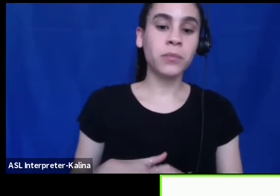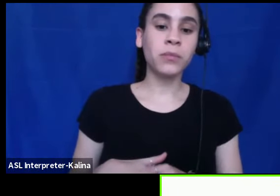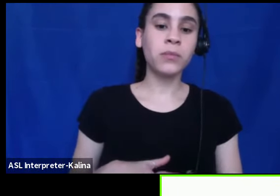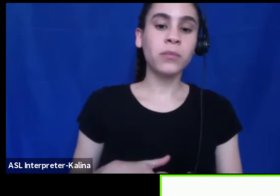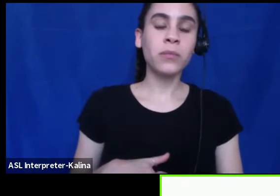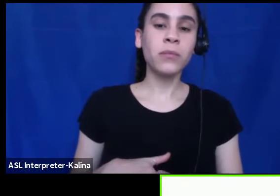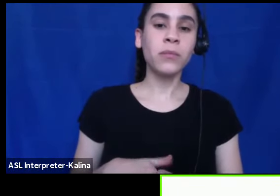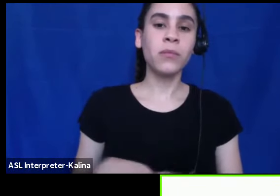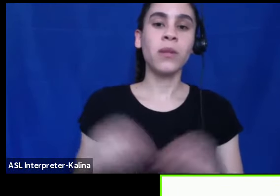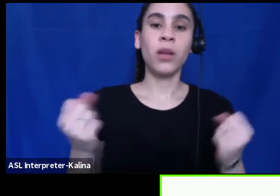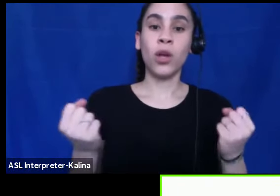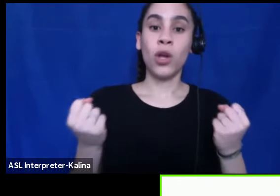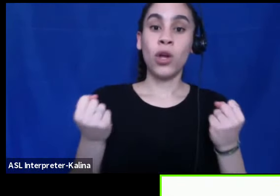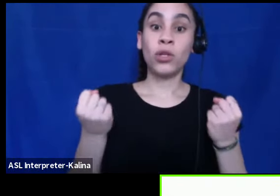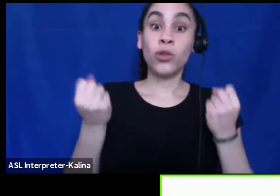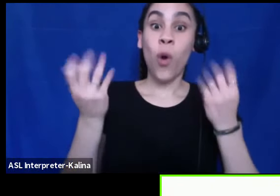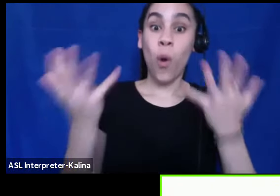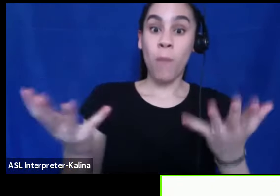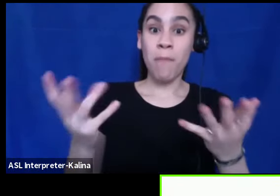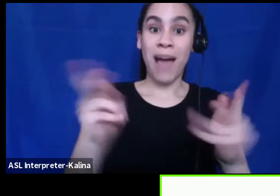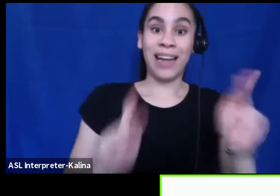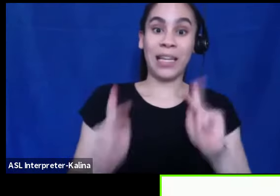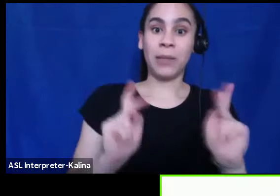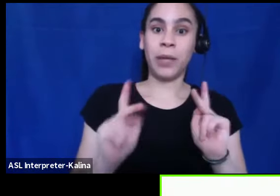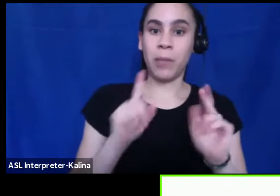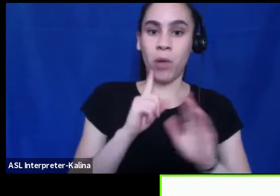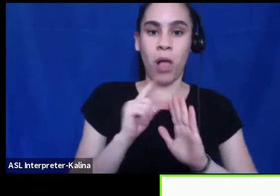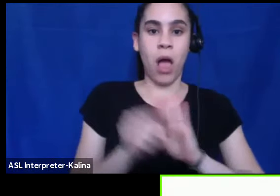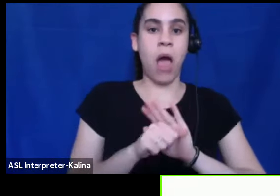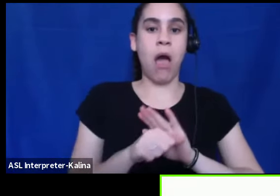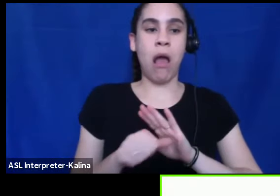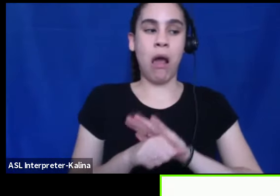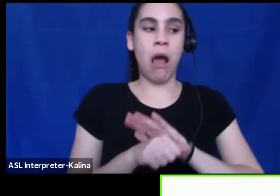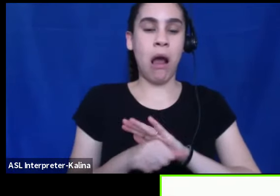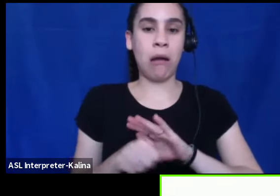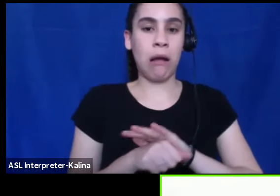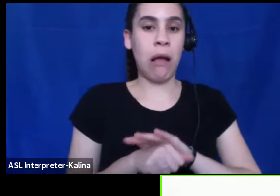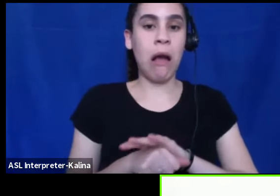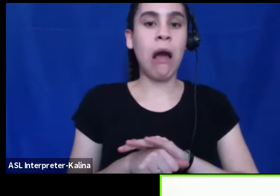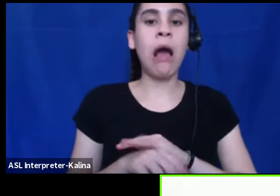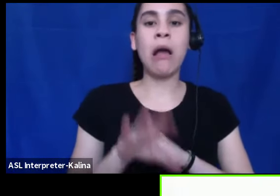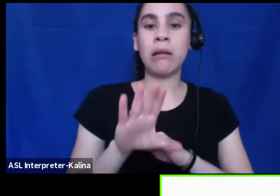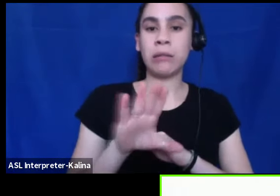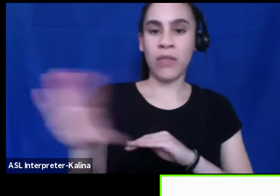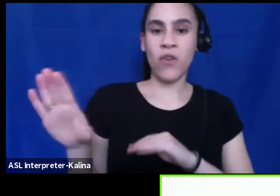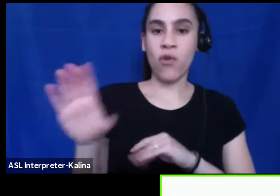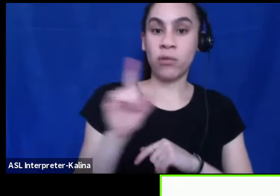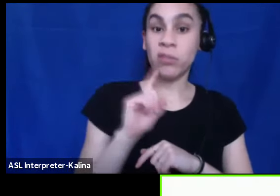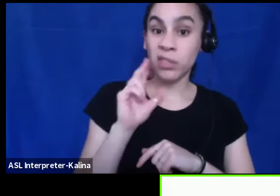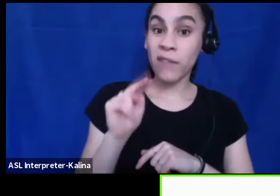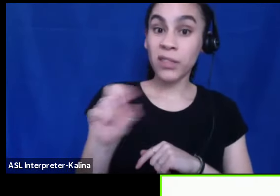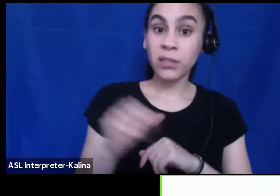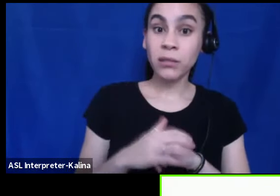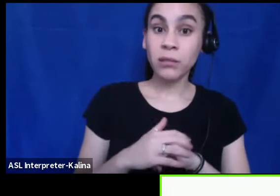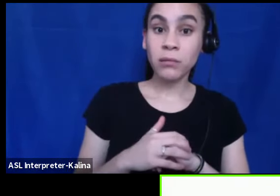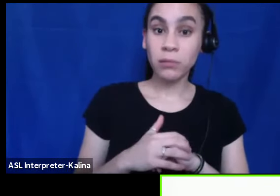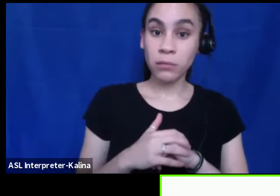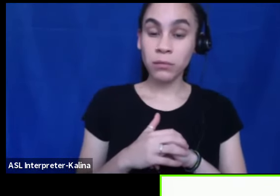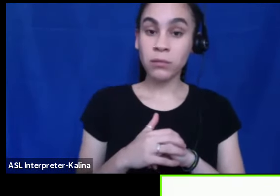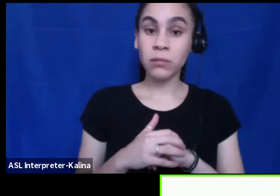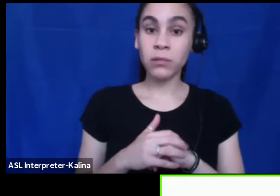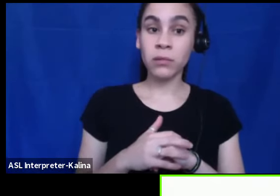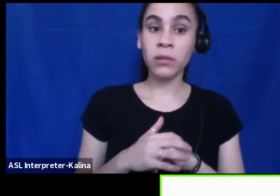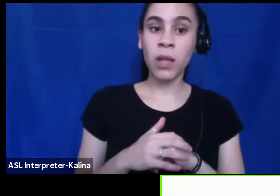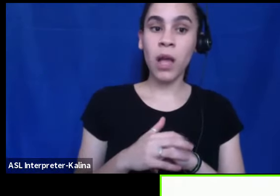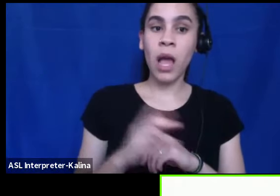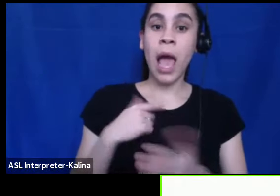so many people are hiding their disability. They're hiding the fact that they're deaf. And I learned